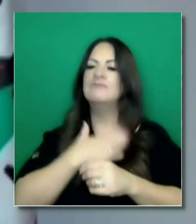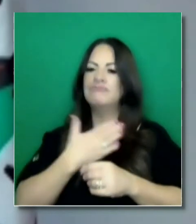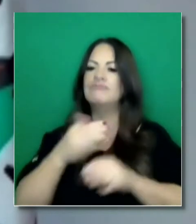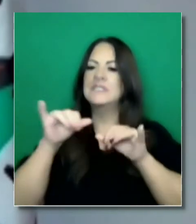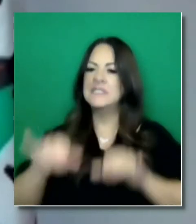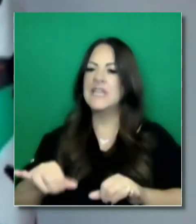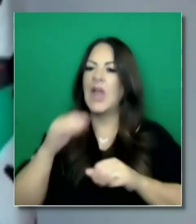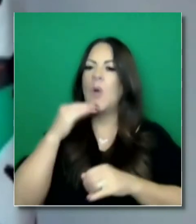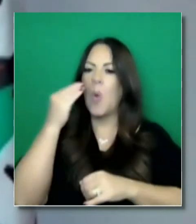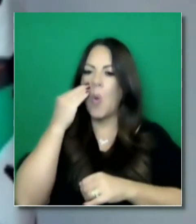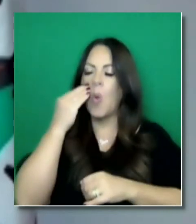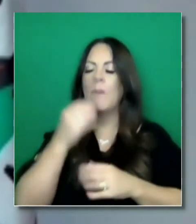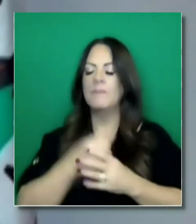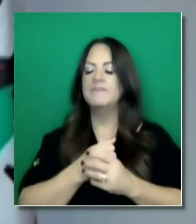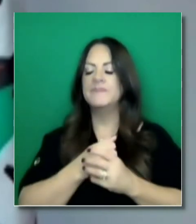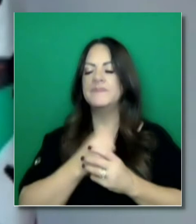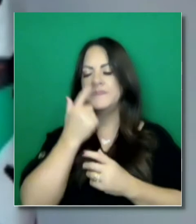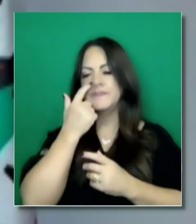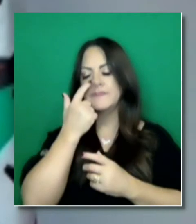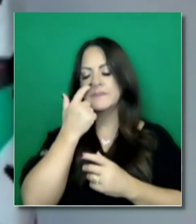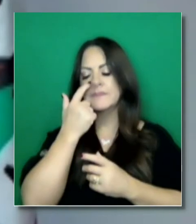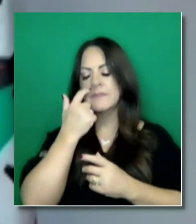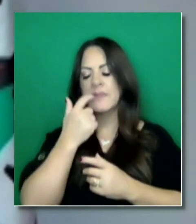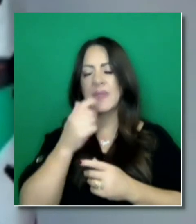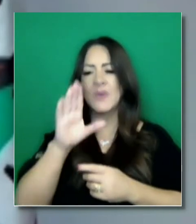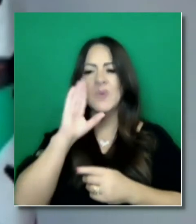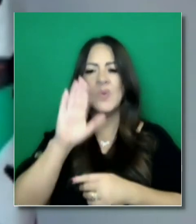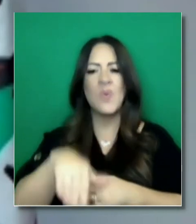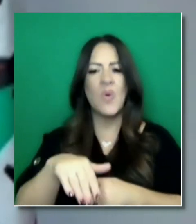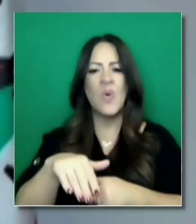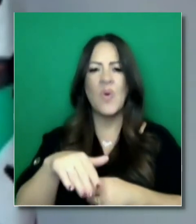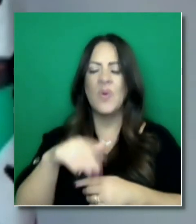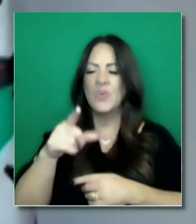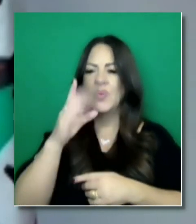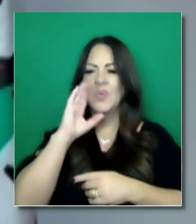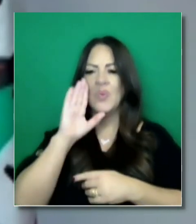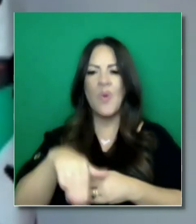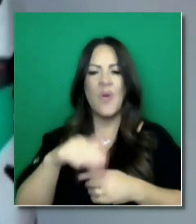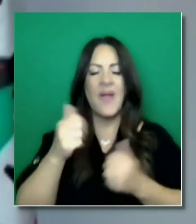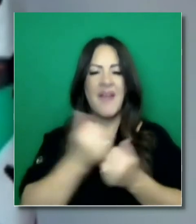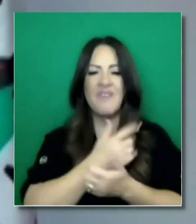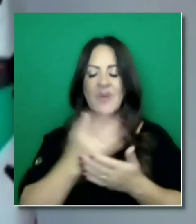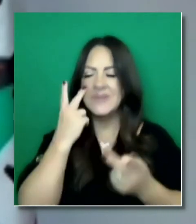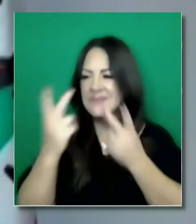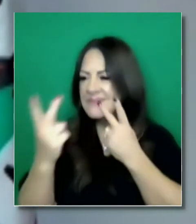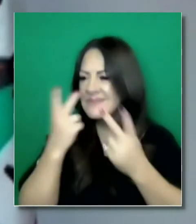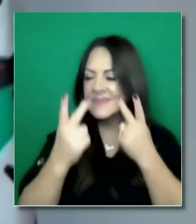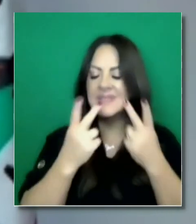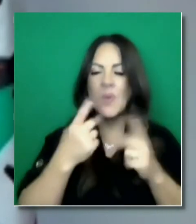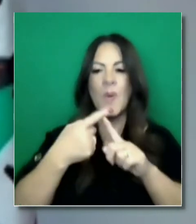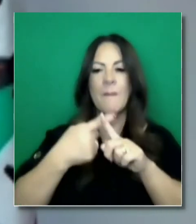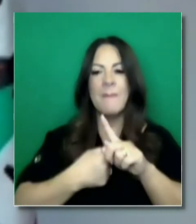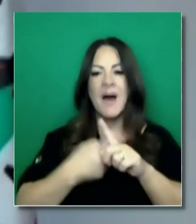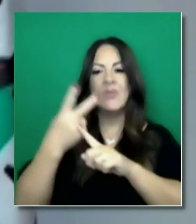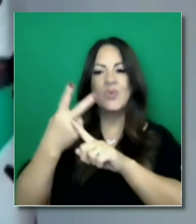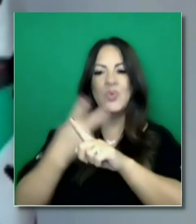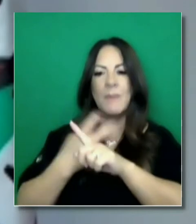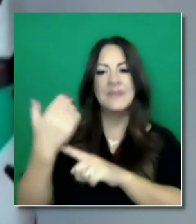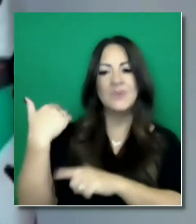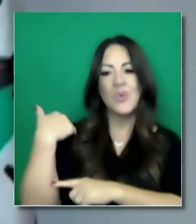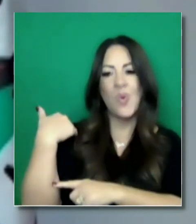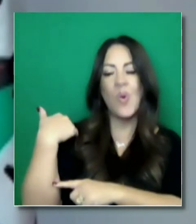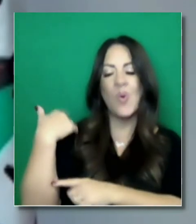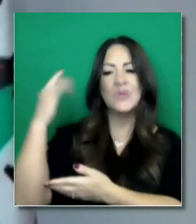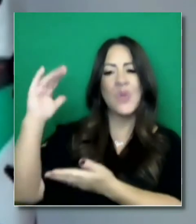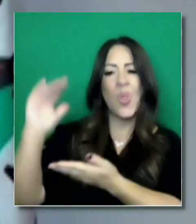their household. Because, I mean, everything that we're seeing today is that things that were a month ago or 2 months ago a